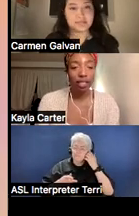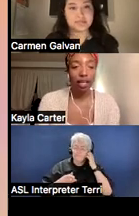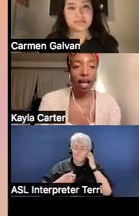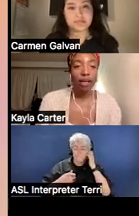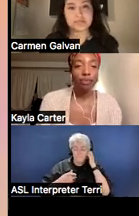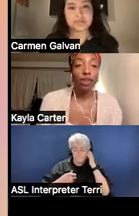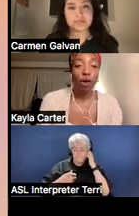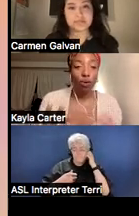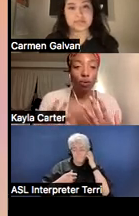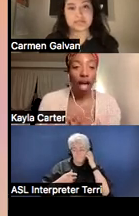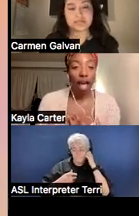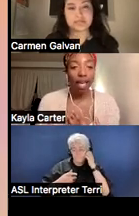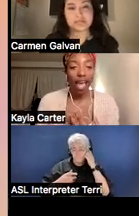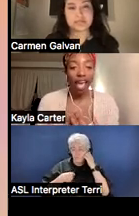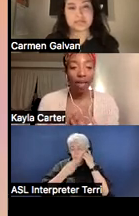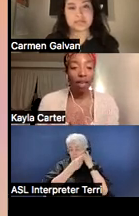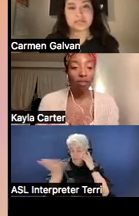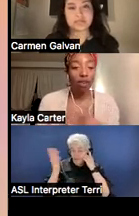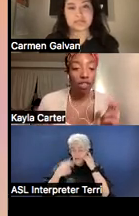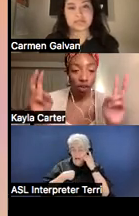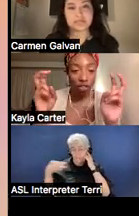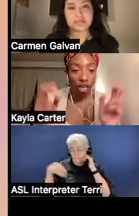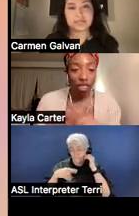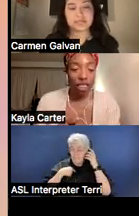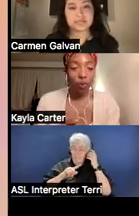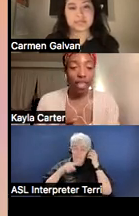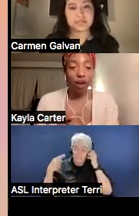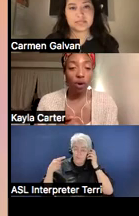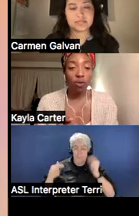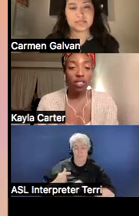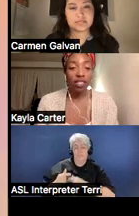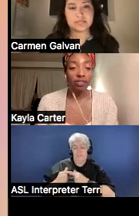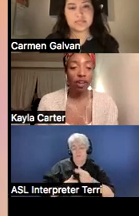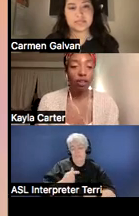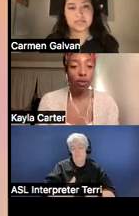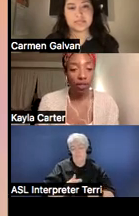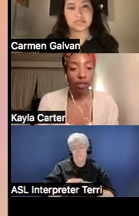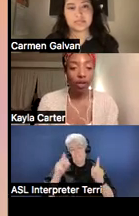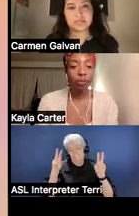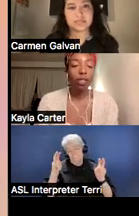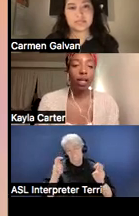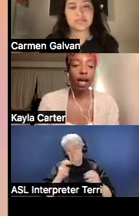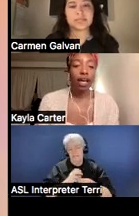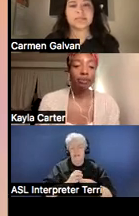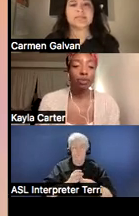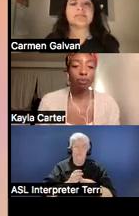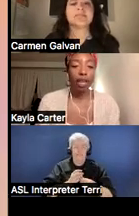land. So I am a first generation, with air quotes. That's a very loaded term, but I